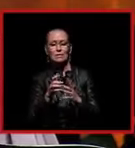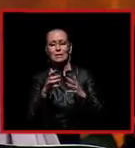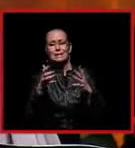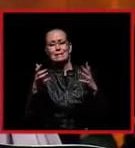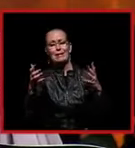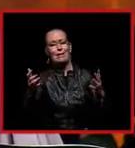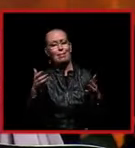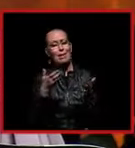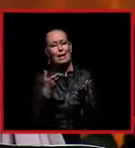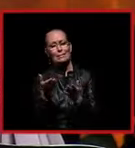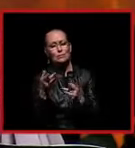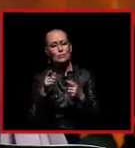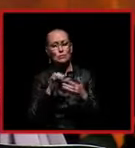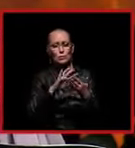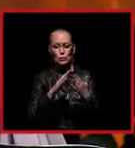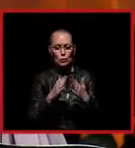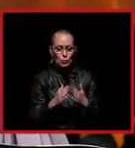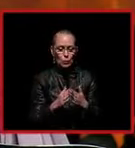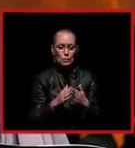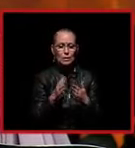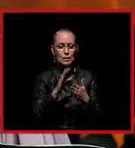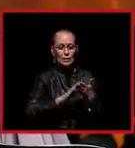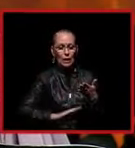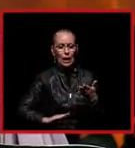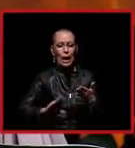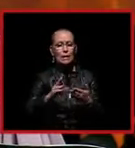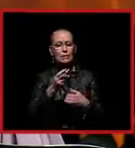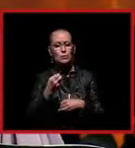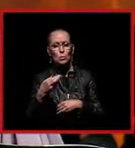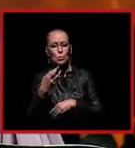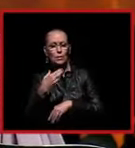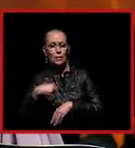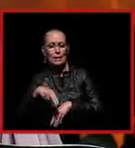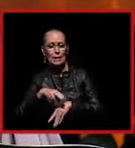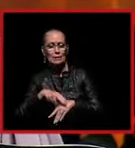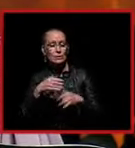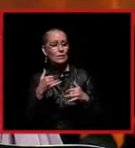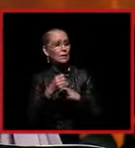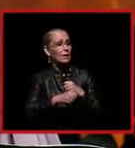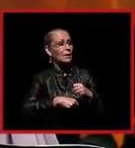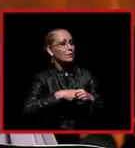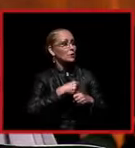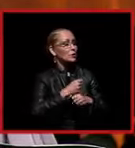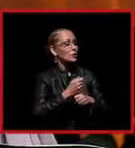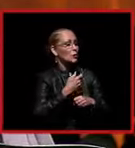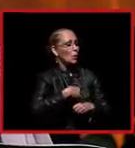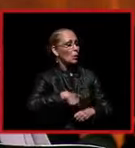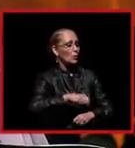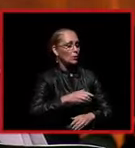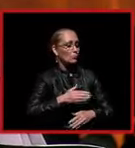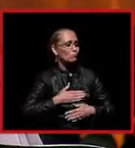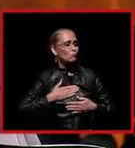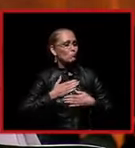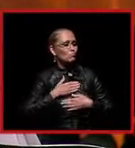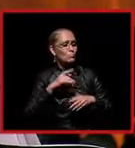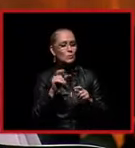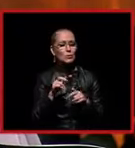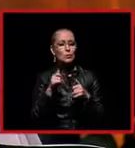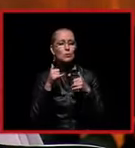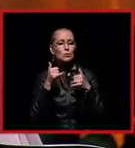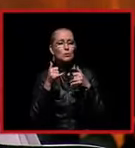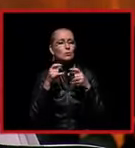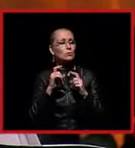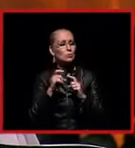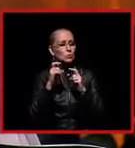the community, or the nation. This year, we are pleased to grant such an honorary degree to